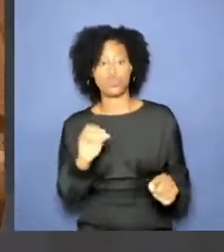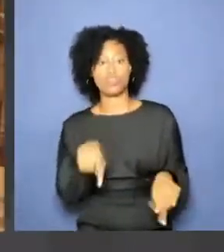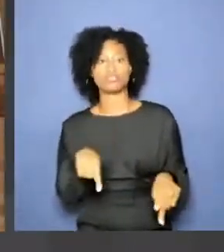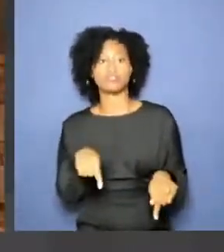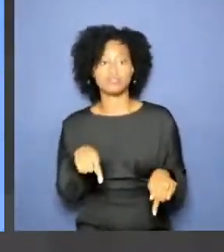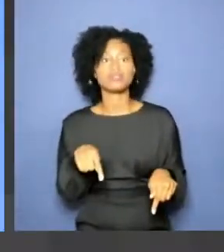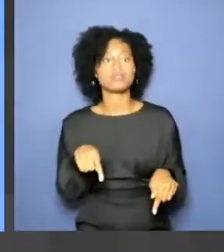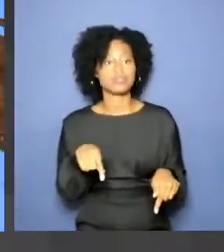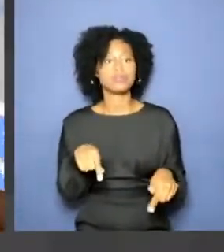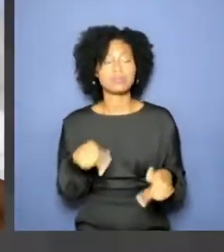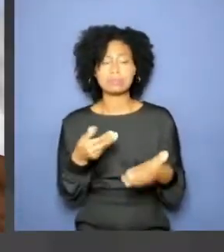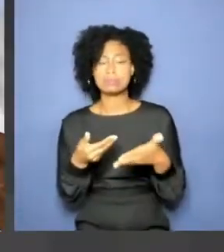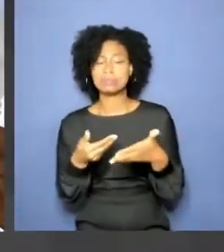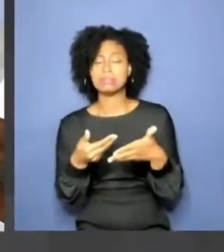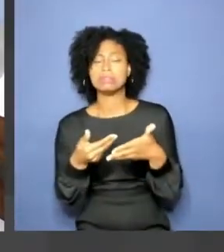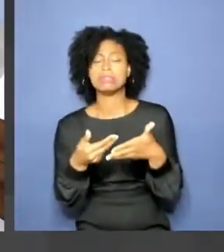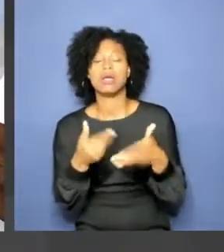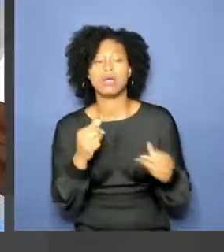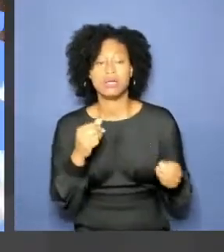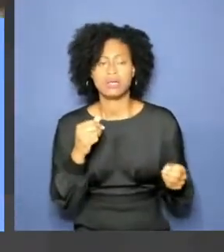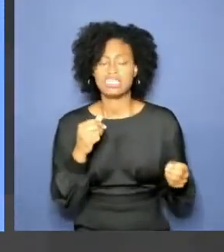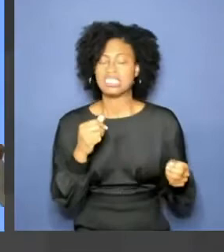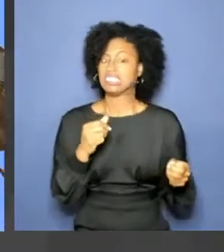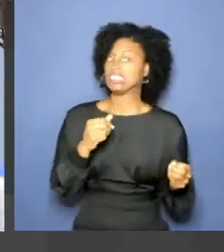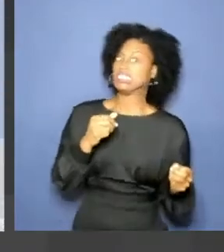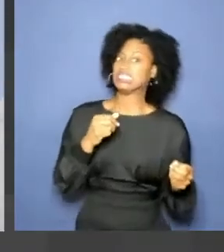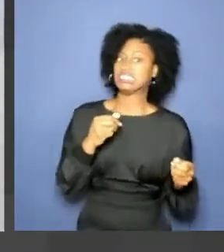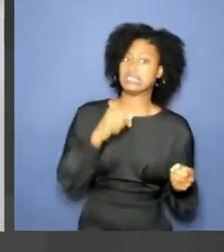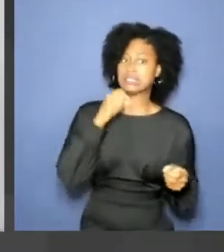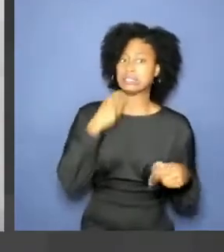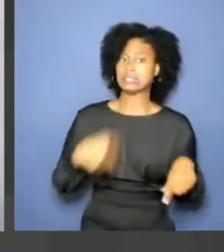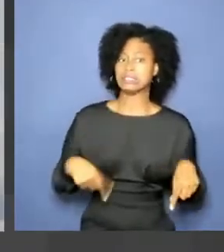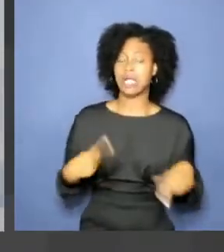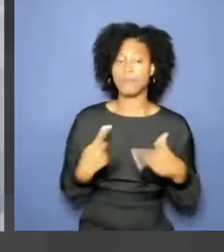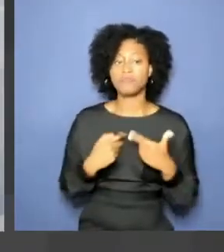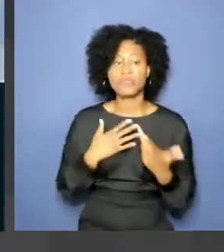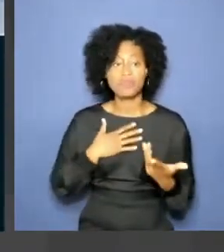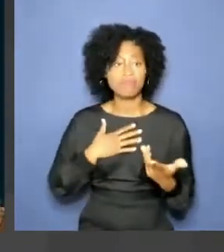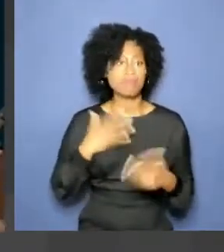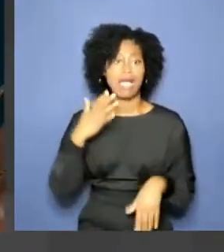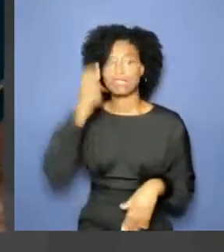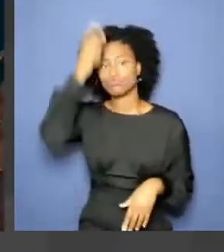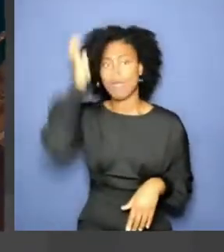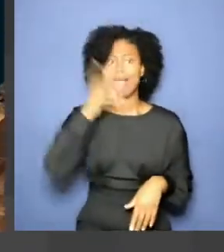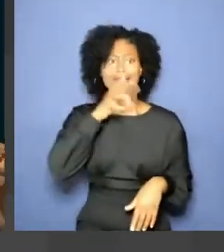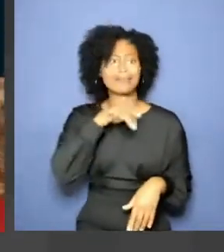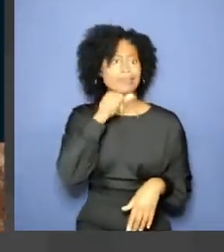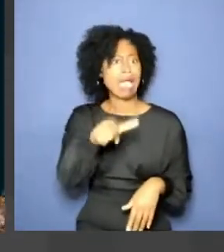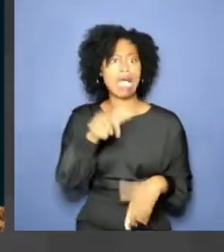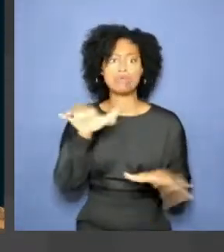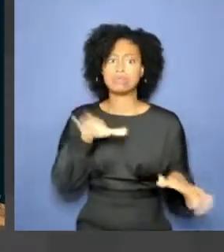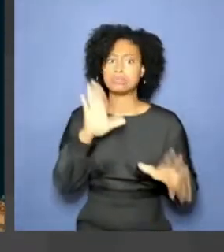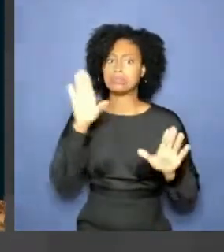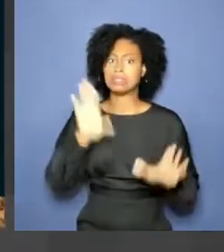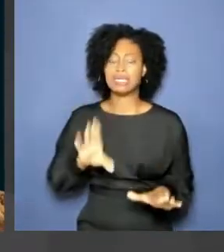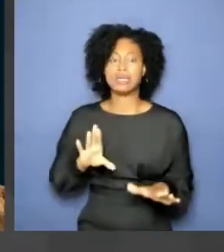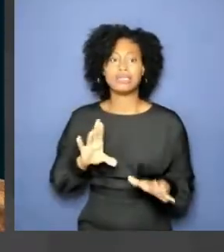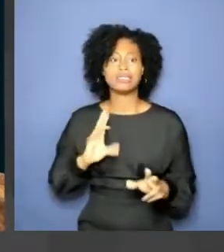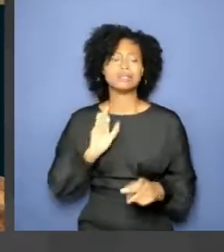little bit closer than I wanted to. Oh man, my dragon is not doing good. It's hard to